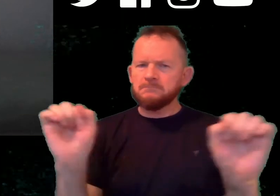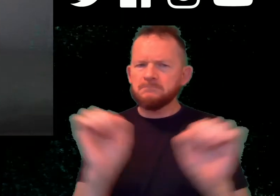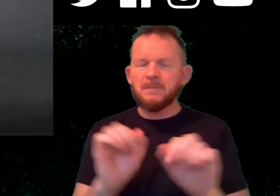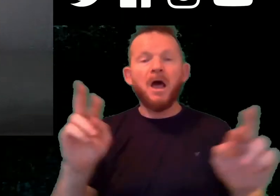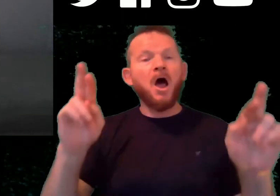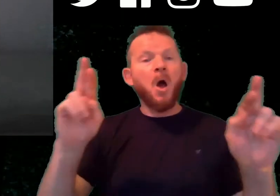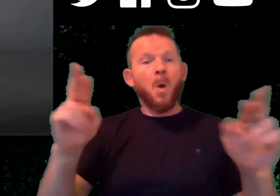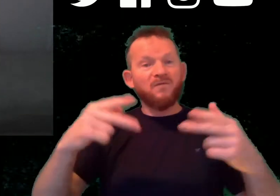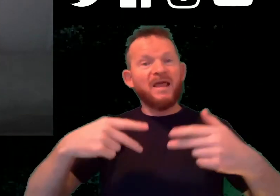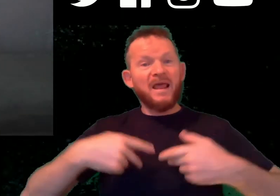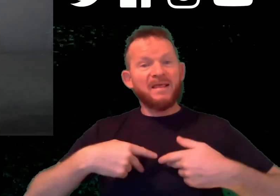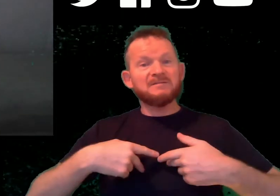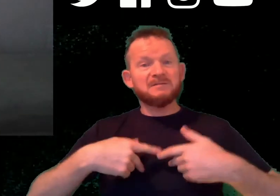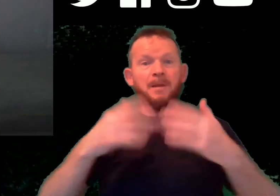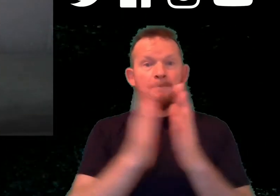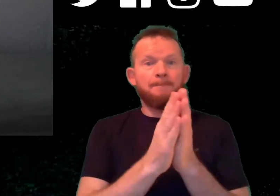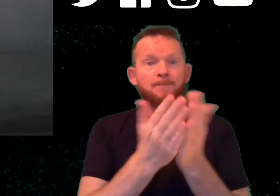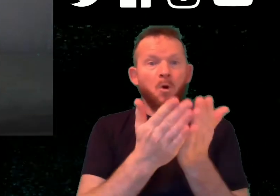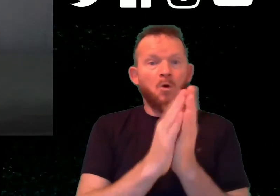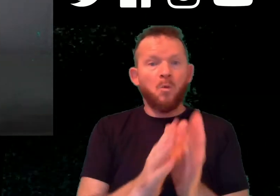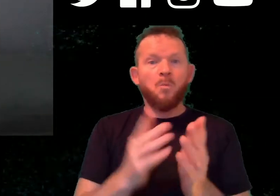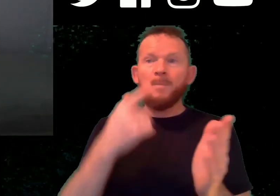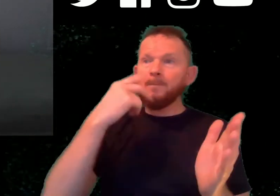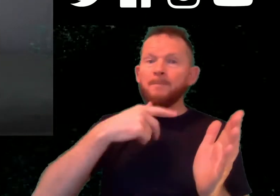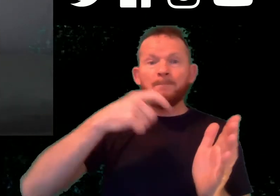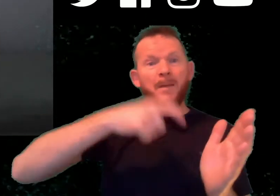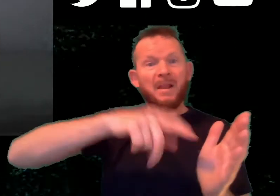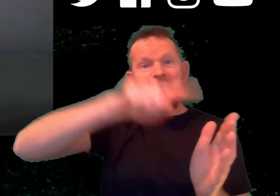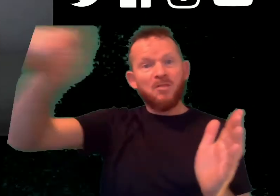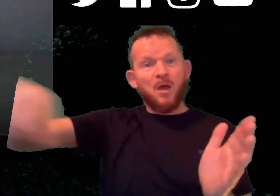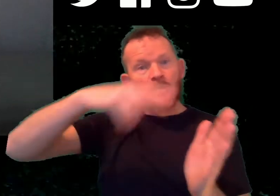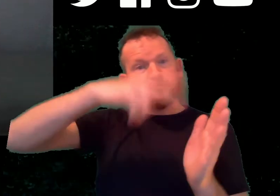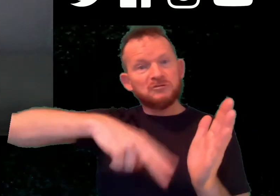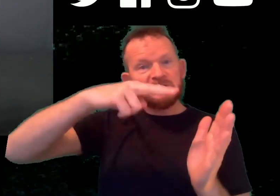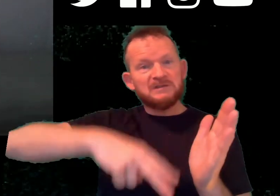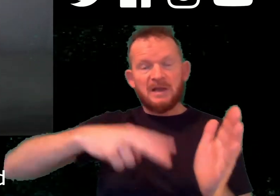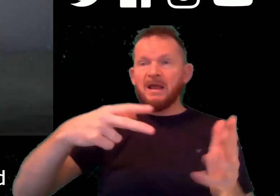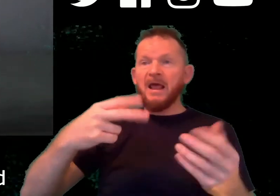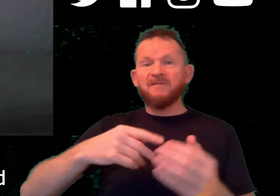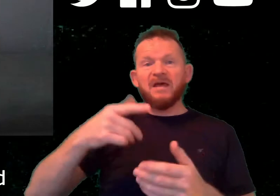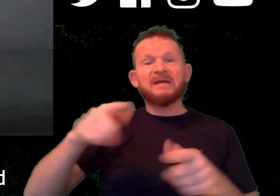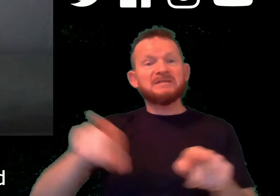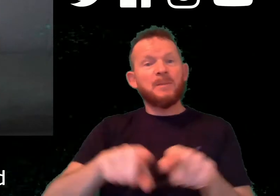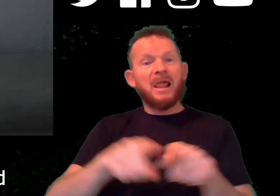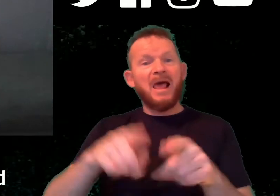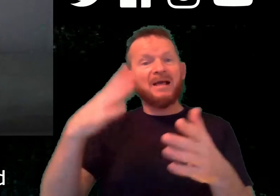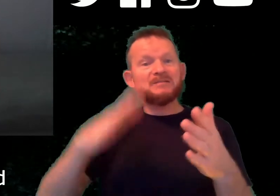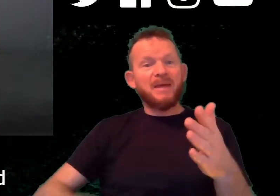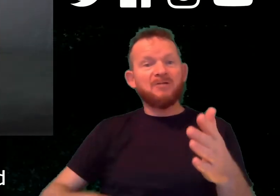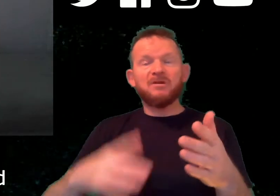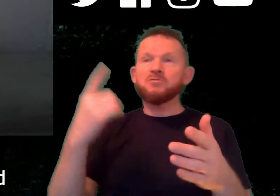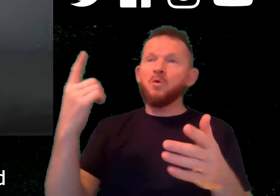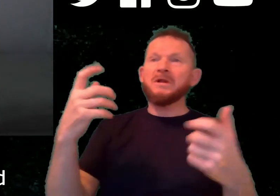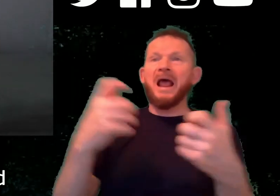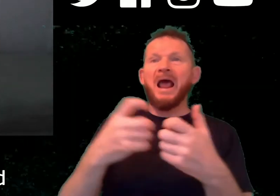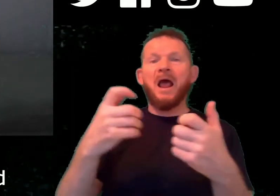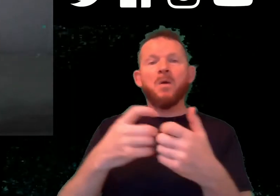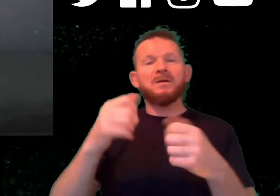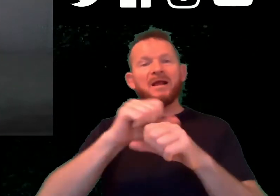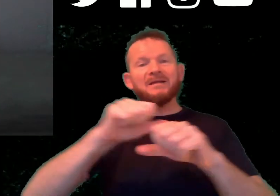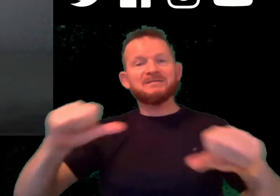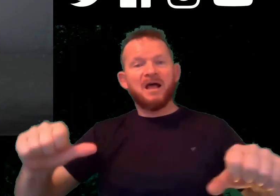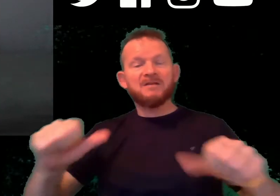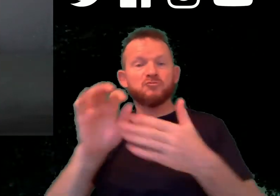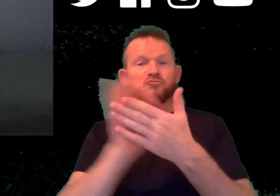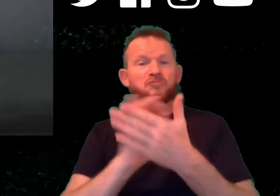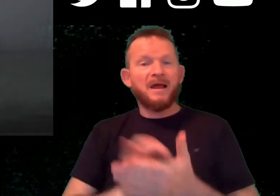hopefully this video will speak to people out there who are coming from a similar level of experience than myself, who have got an idea, are wondering how to get started, and if